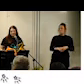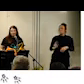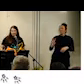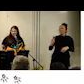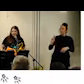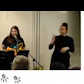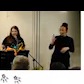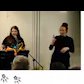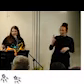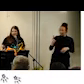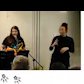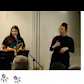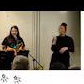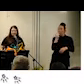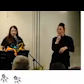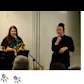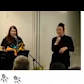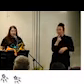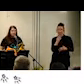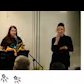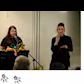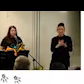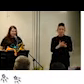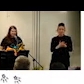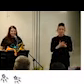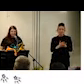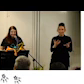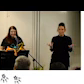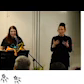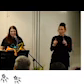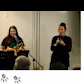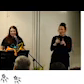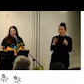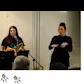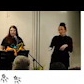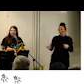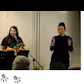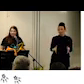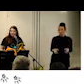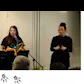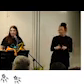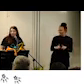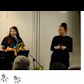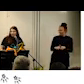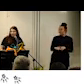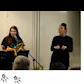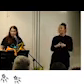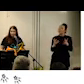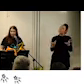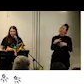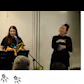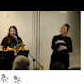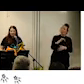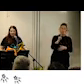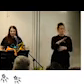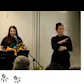Second is mice and rats play. They play much like kids. Like kids at a playground or at